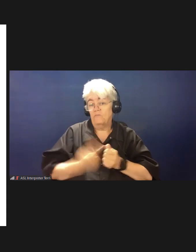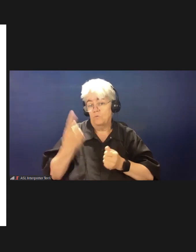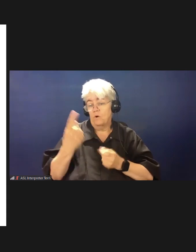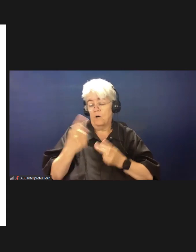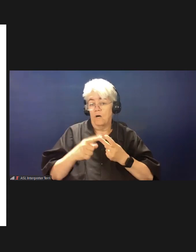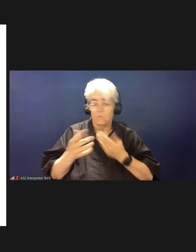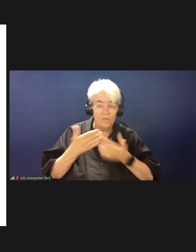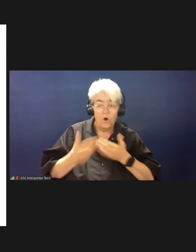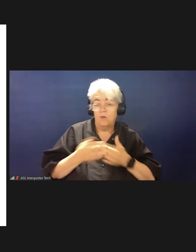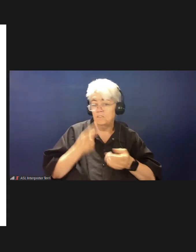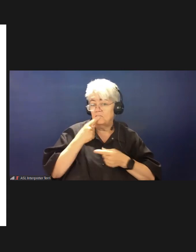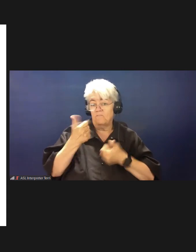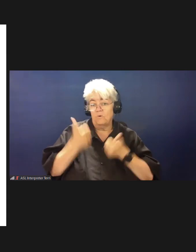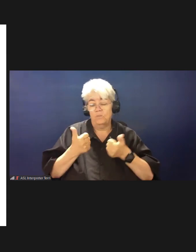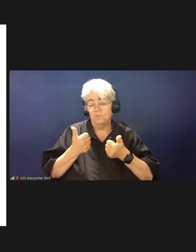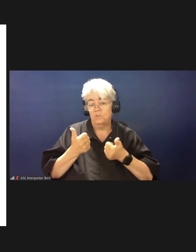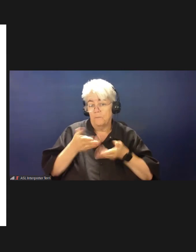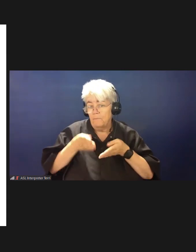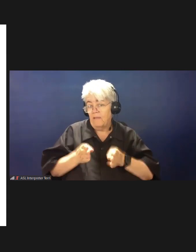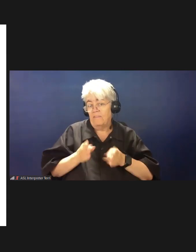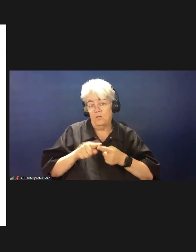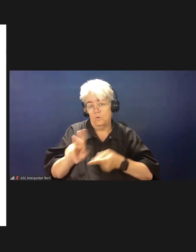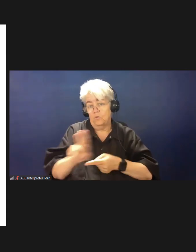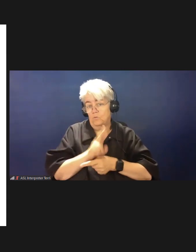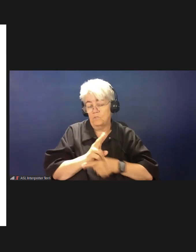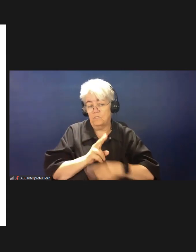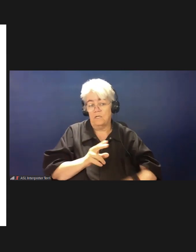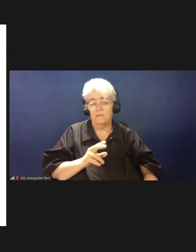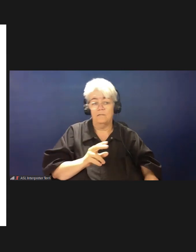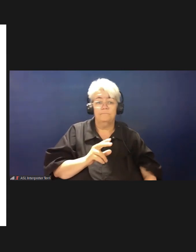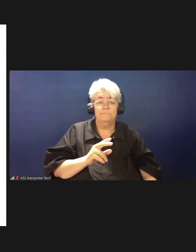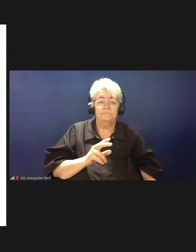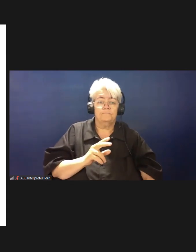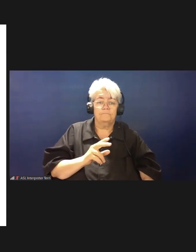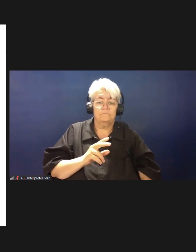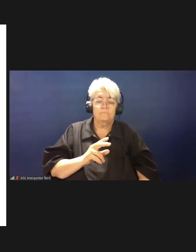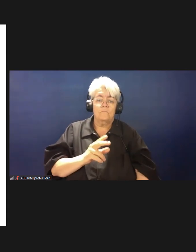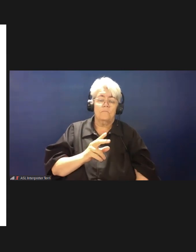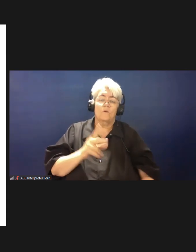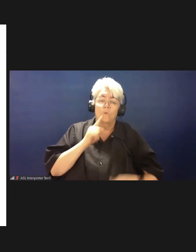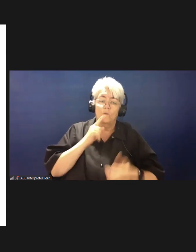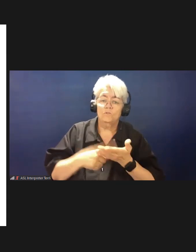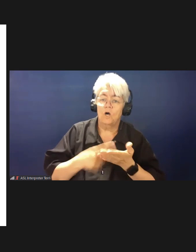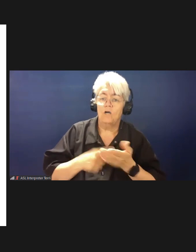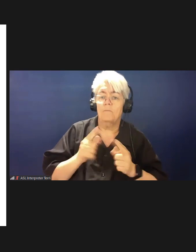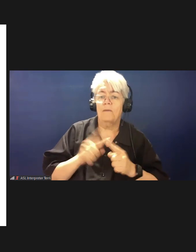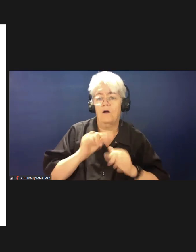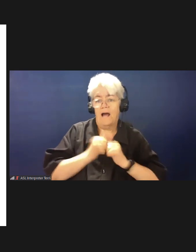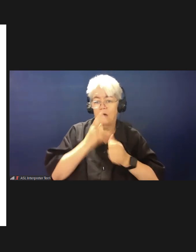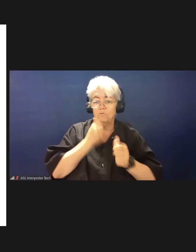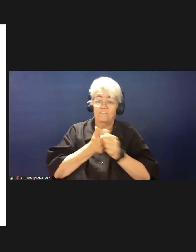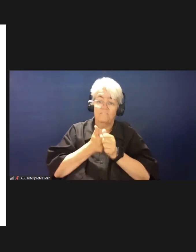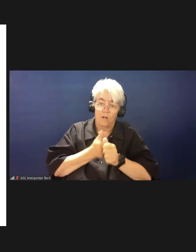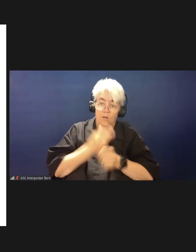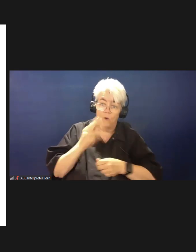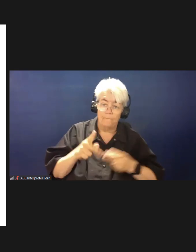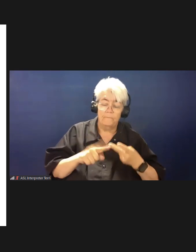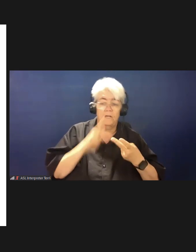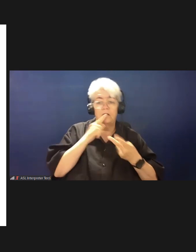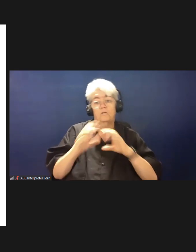of which method you're using. We'll talk to some of the issues about follow-up and communication